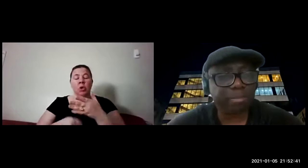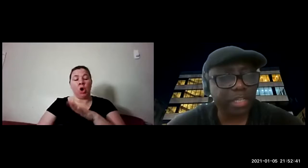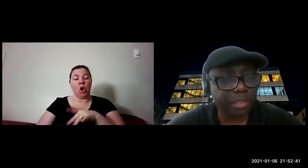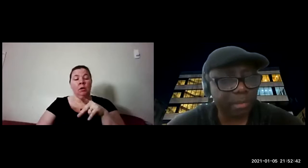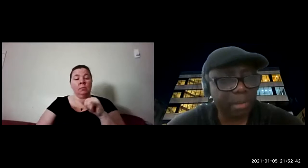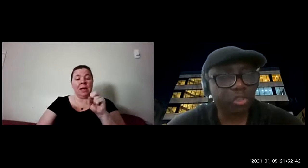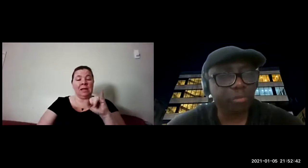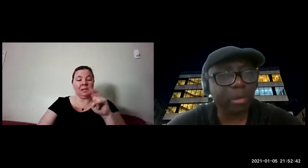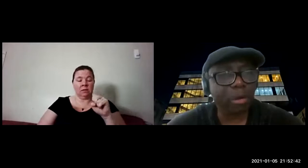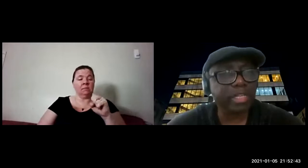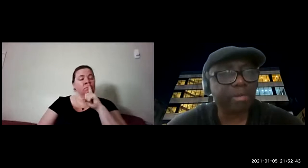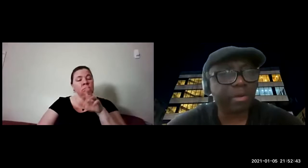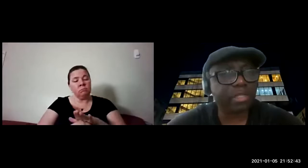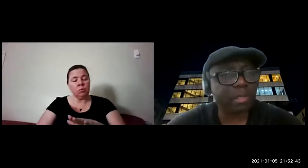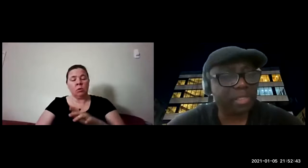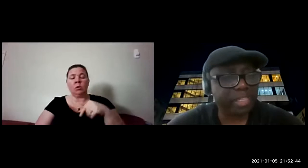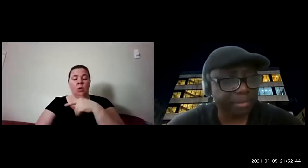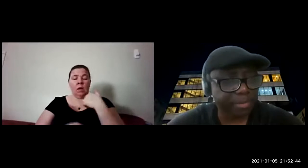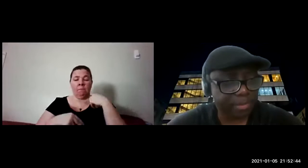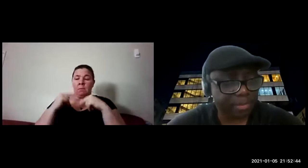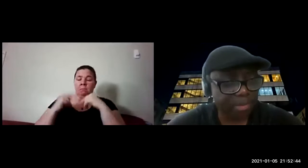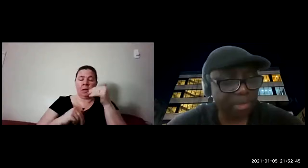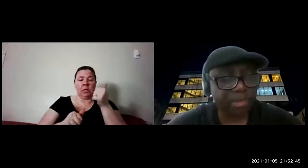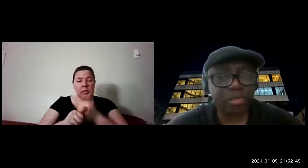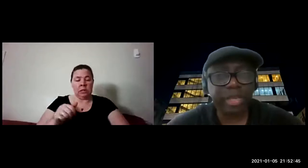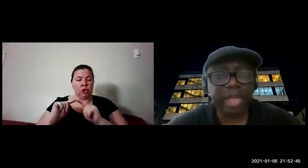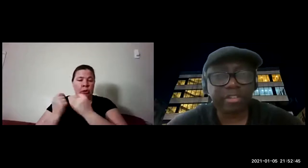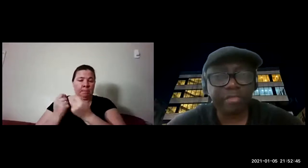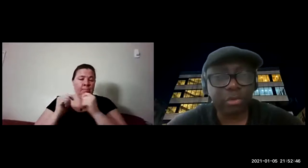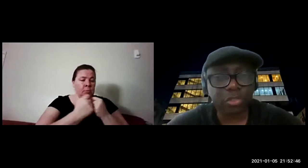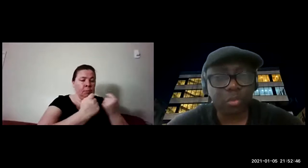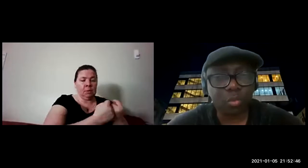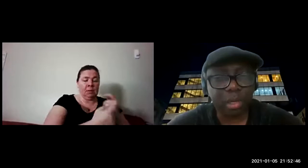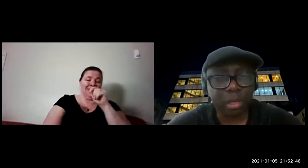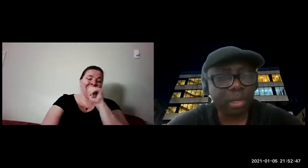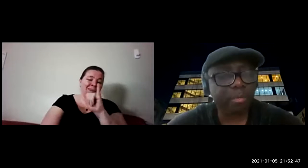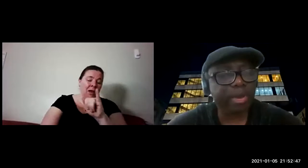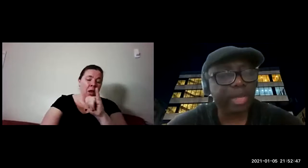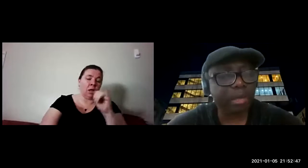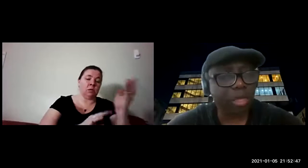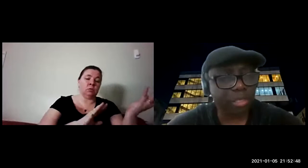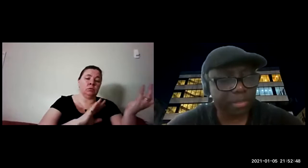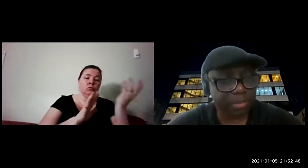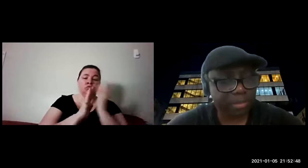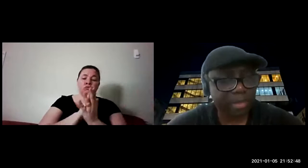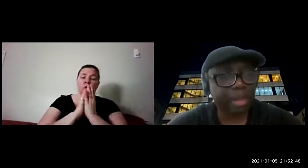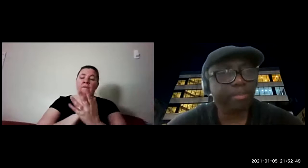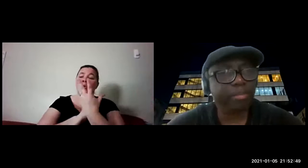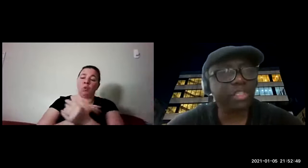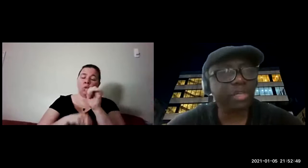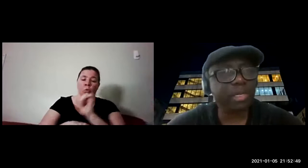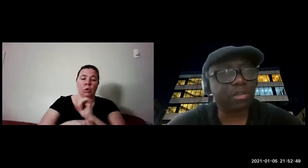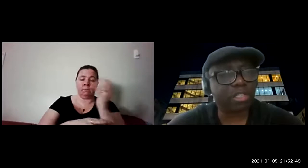has pledged to build all its founders' teams. So AI traffic goes to work, bringing in customers